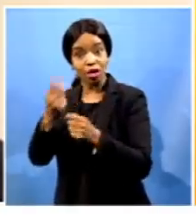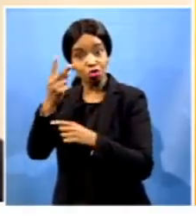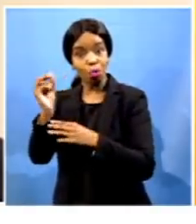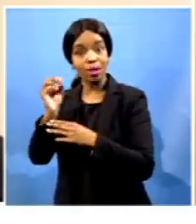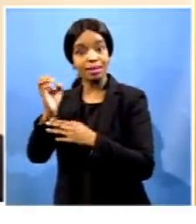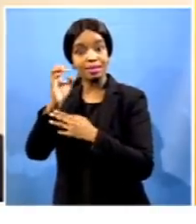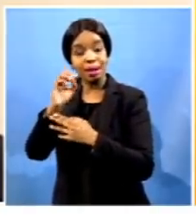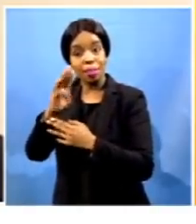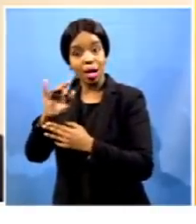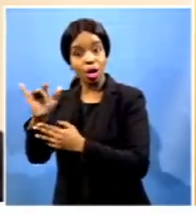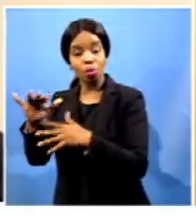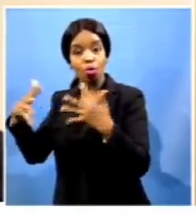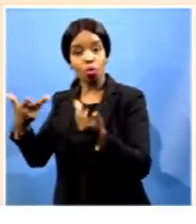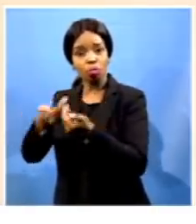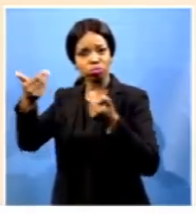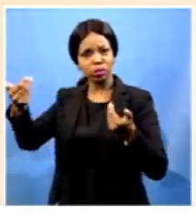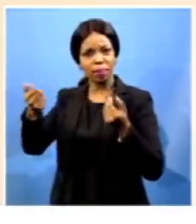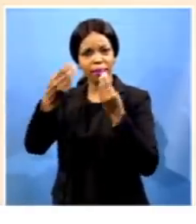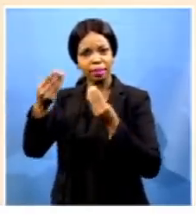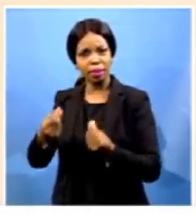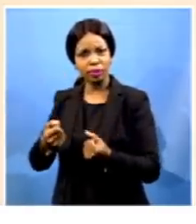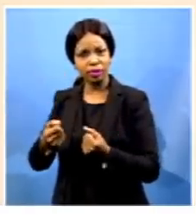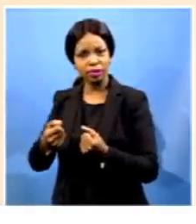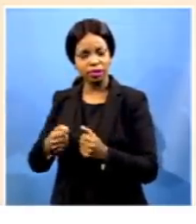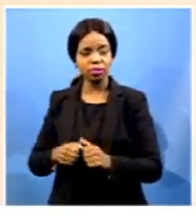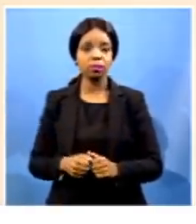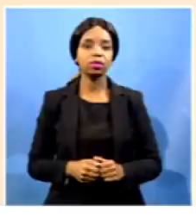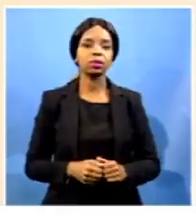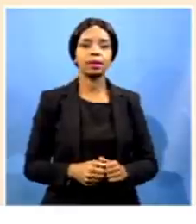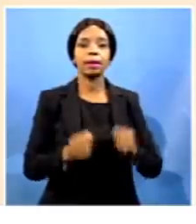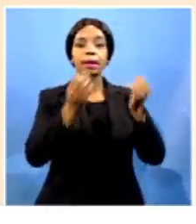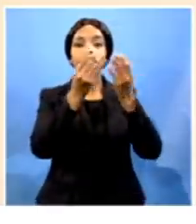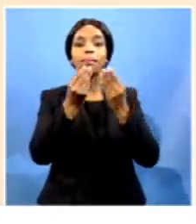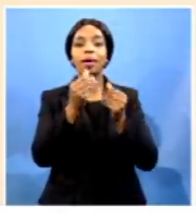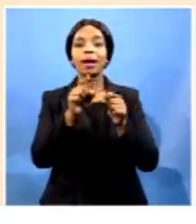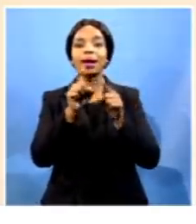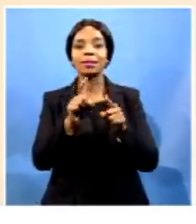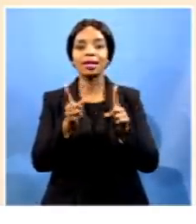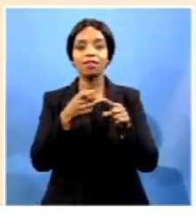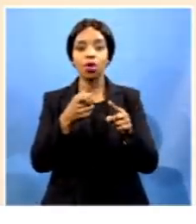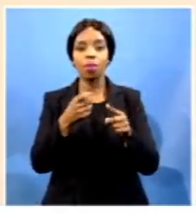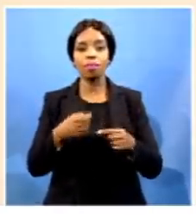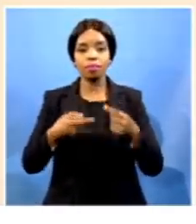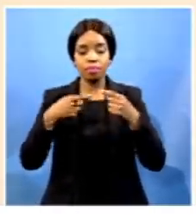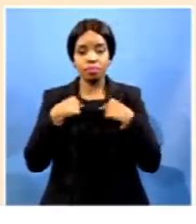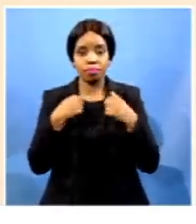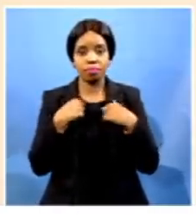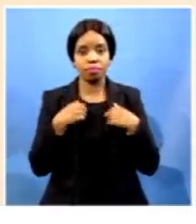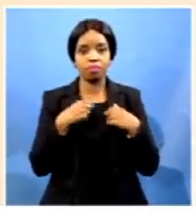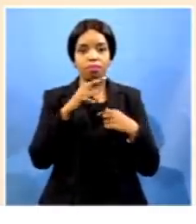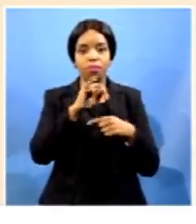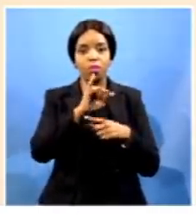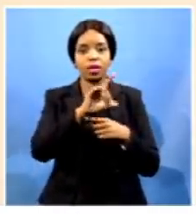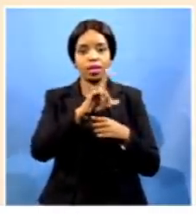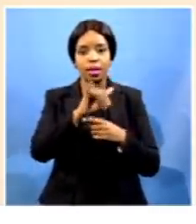amount? Well, this amount, Leanne, comes directly from our coffers. As you know, the NYDA